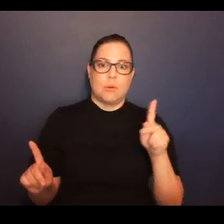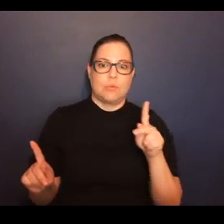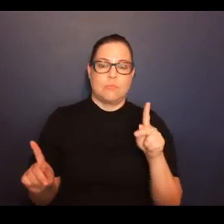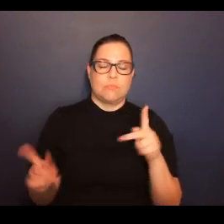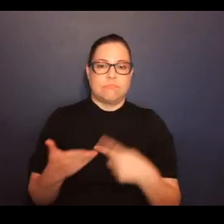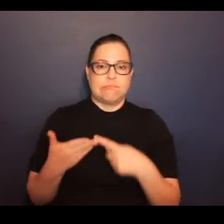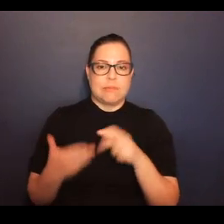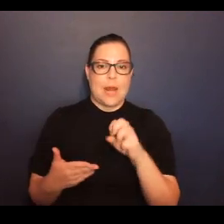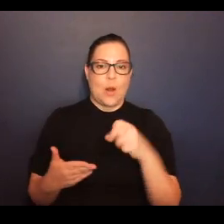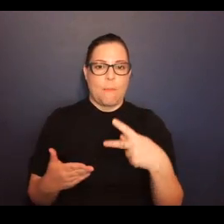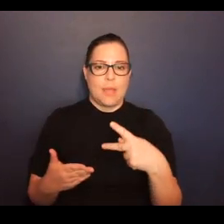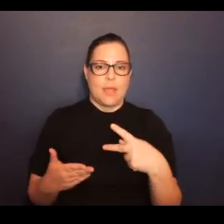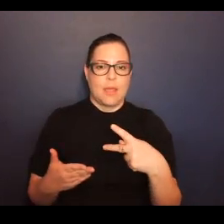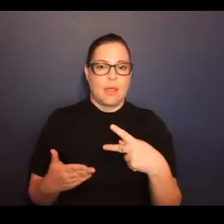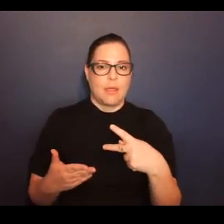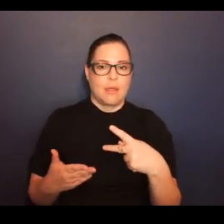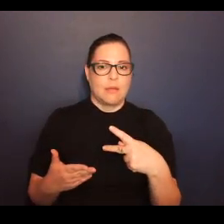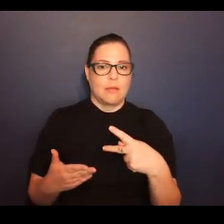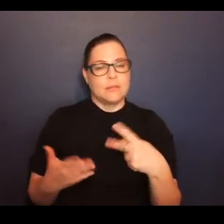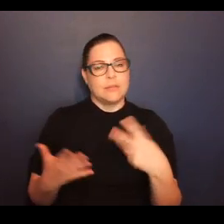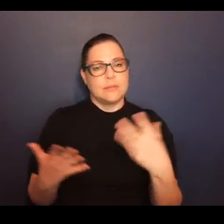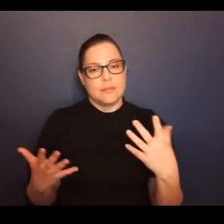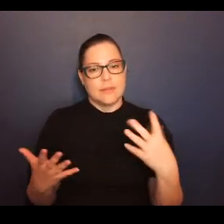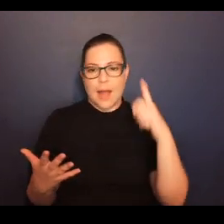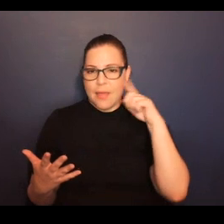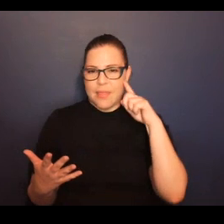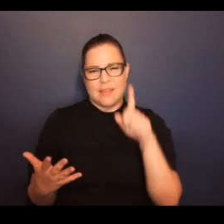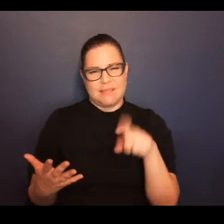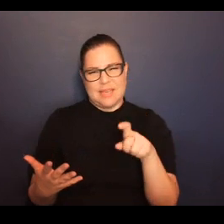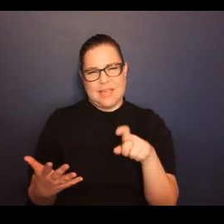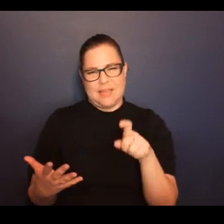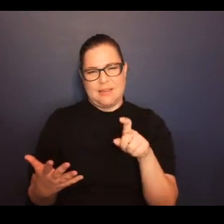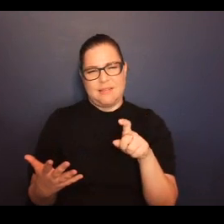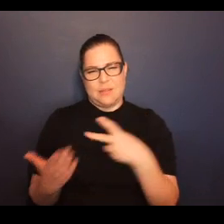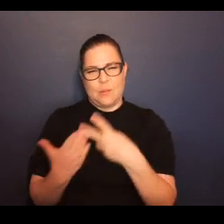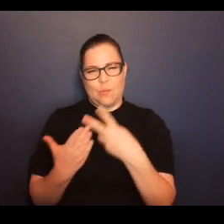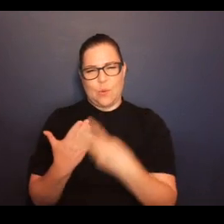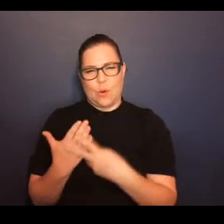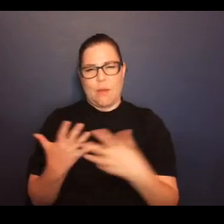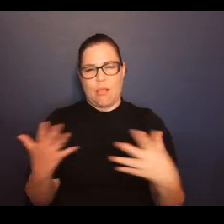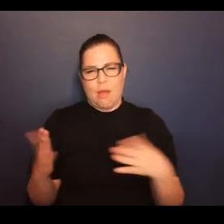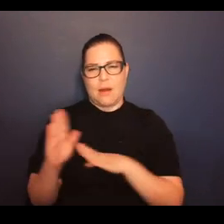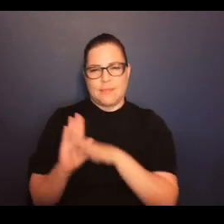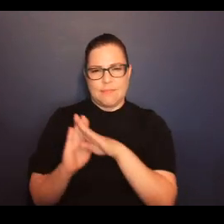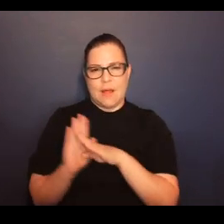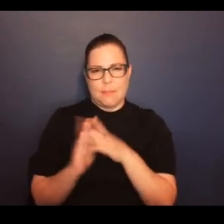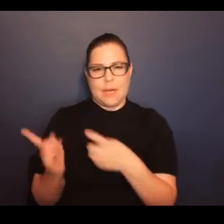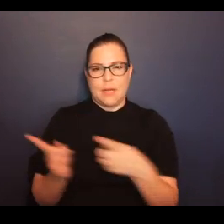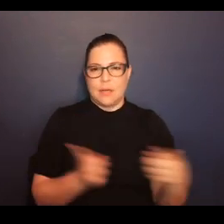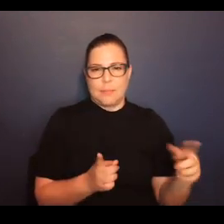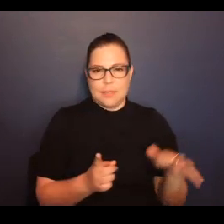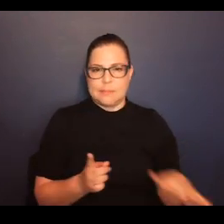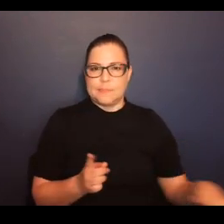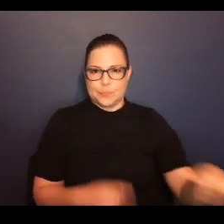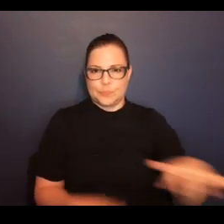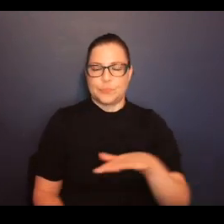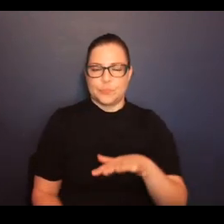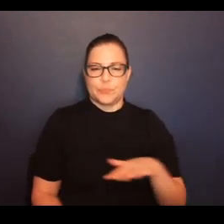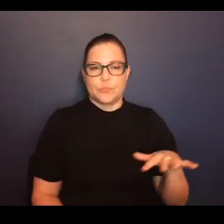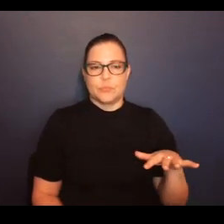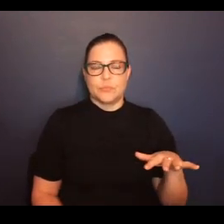took out, but I think it's well needed. There's going to be a lot of development in there. Mm-hmm. And I